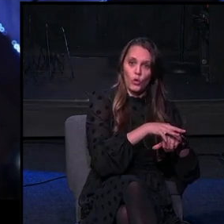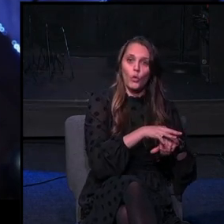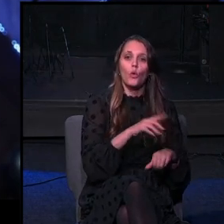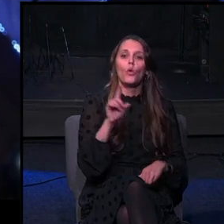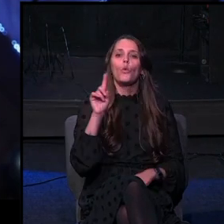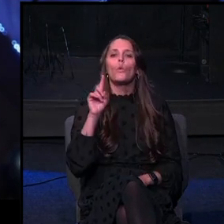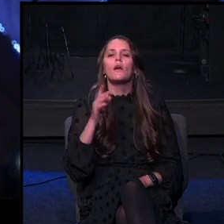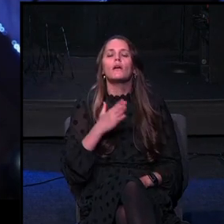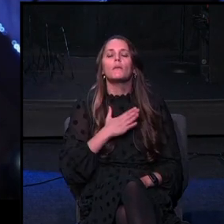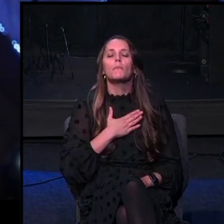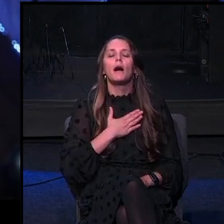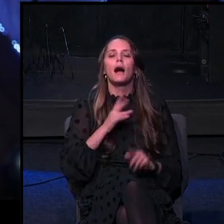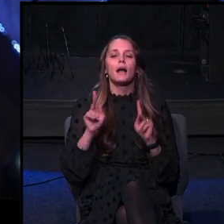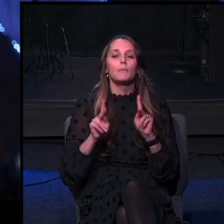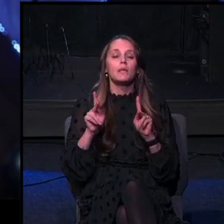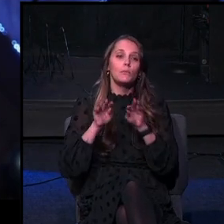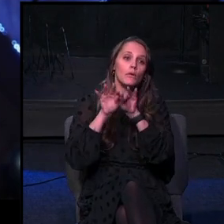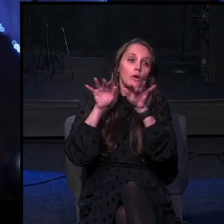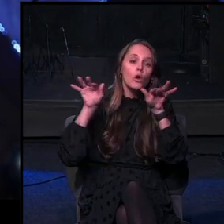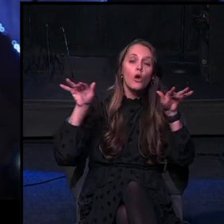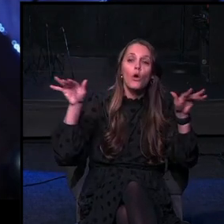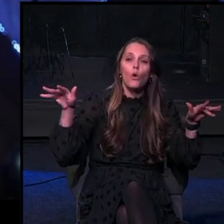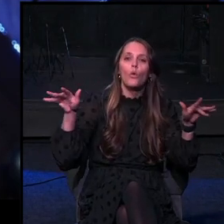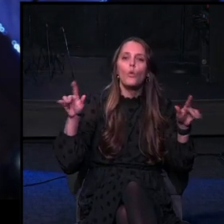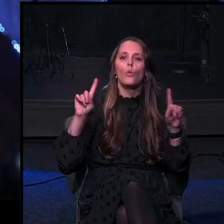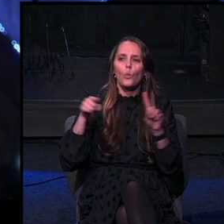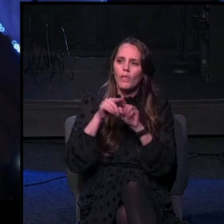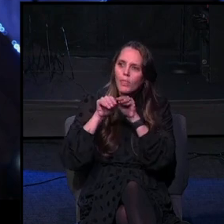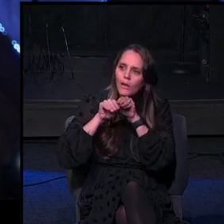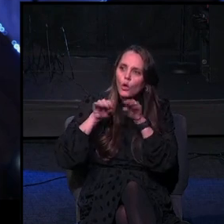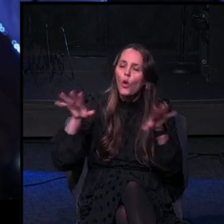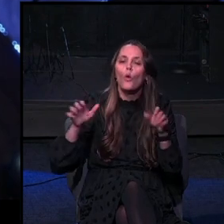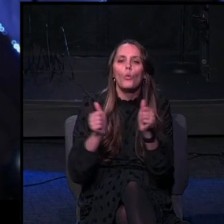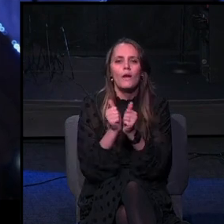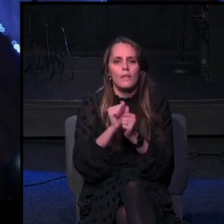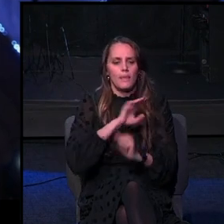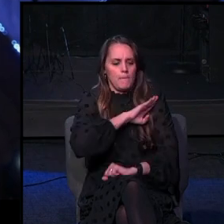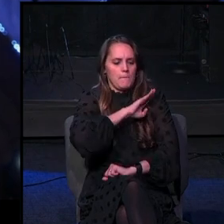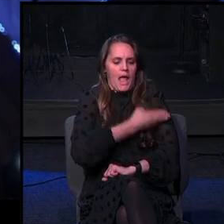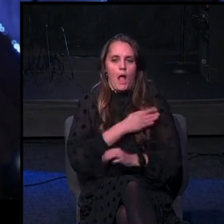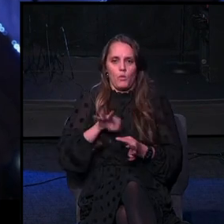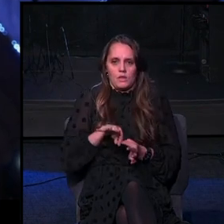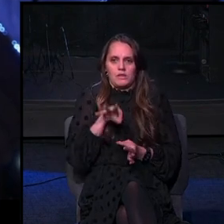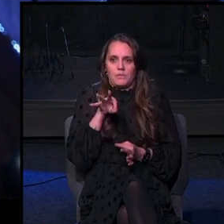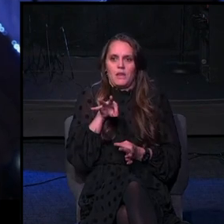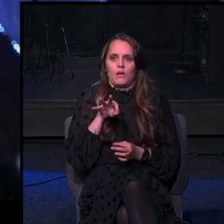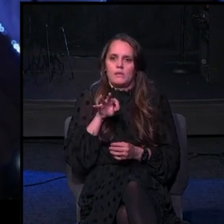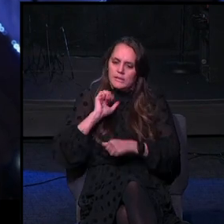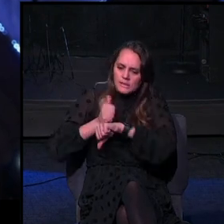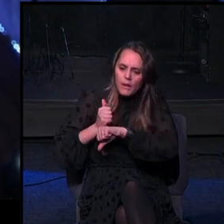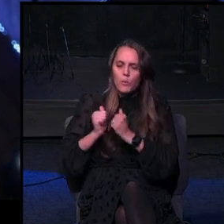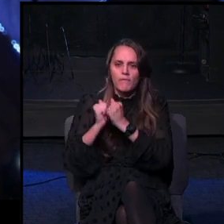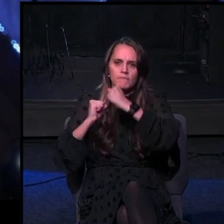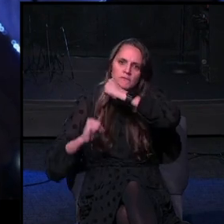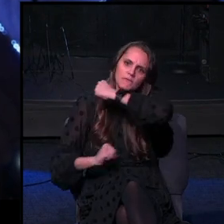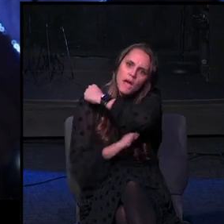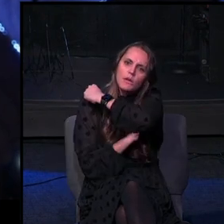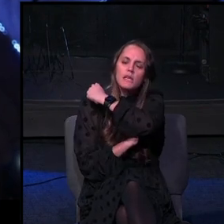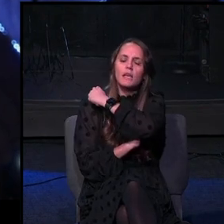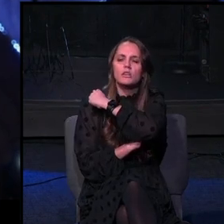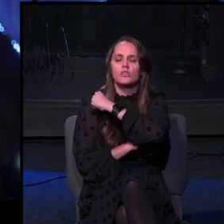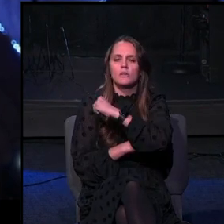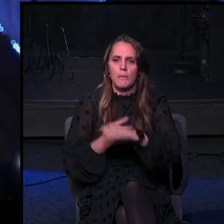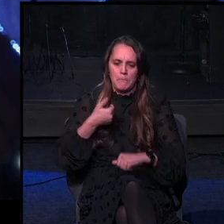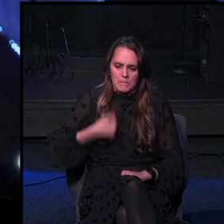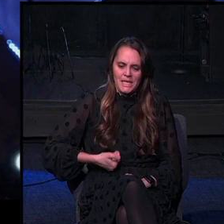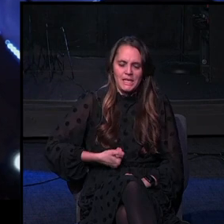people go, when they go in the power of the Spirit, when they're built on the foundation of me as King, as the Son of God, as the Messiah,